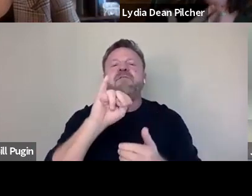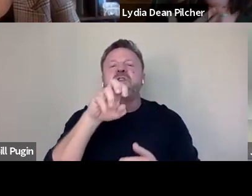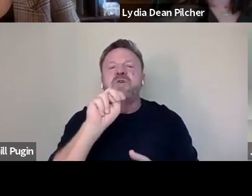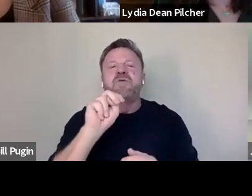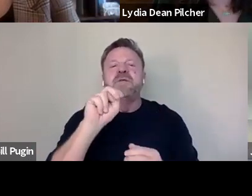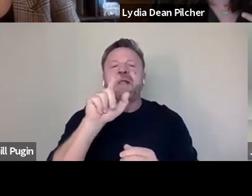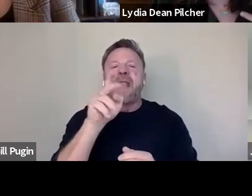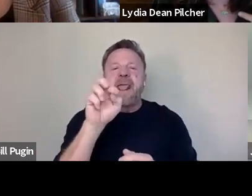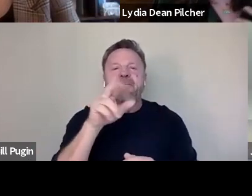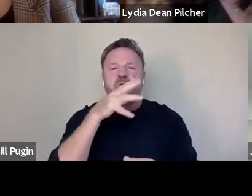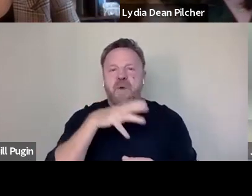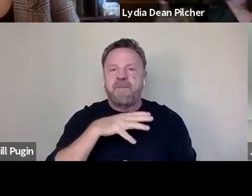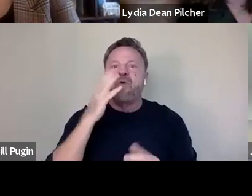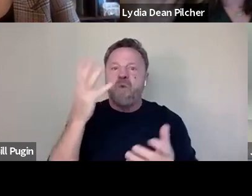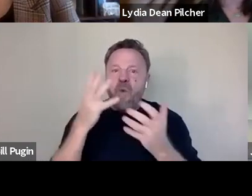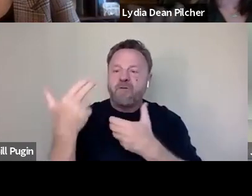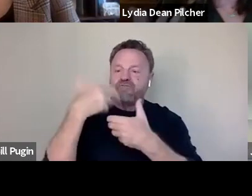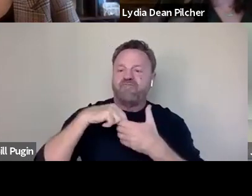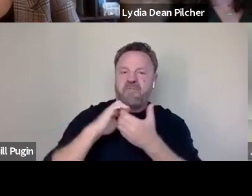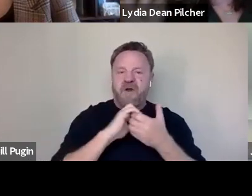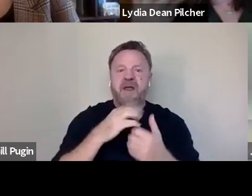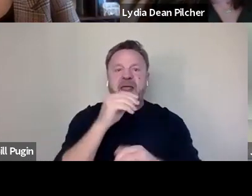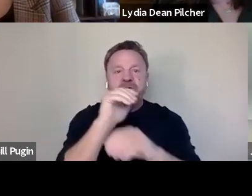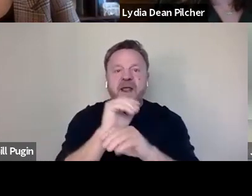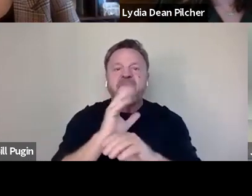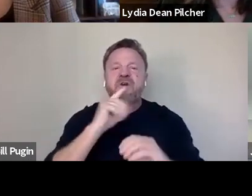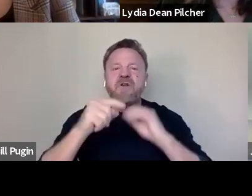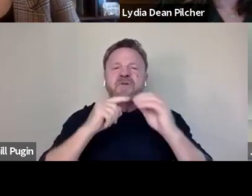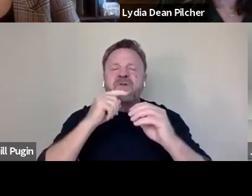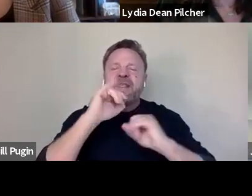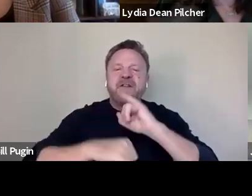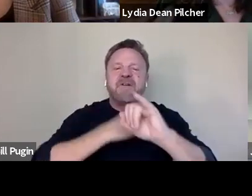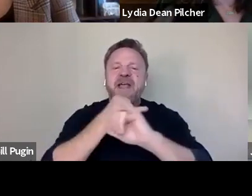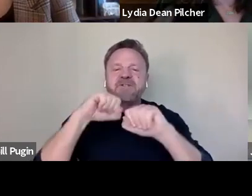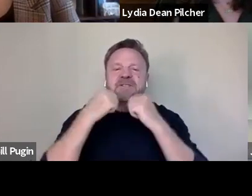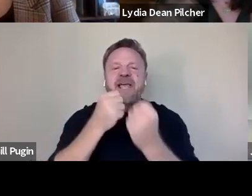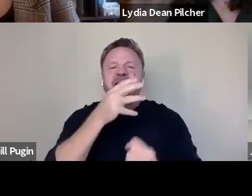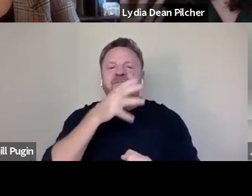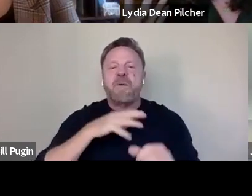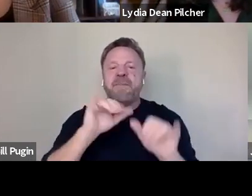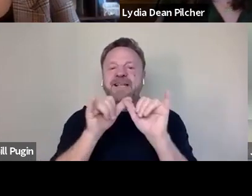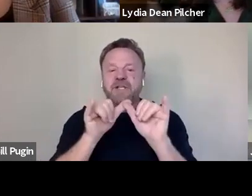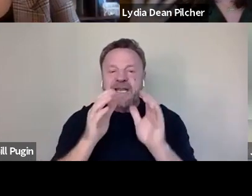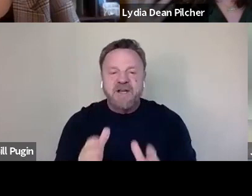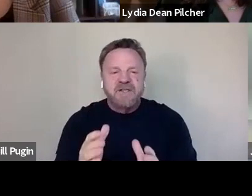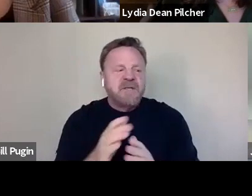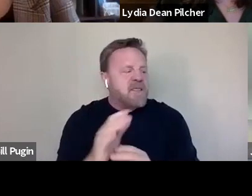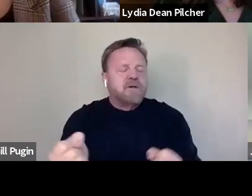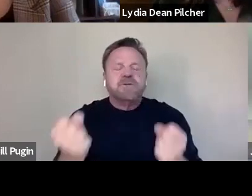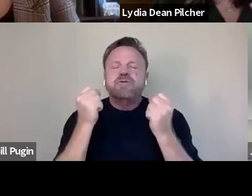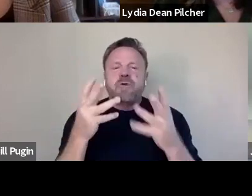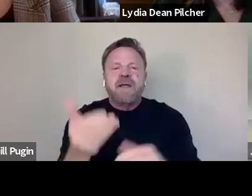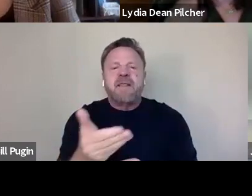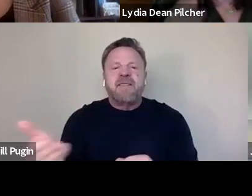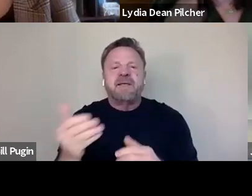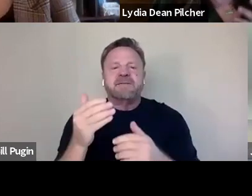become a partner with us. So, and then tonight we're talking to the International Society of Women Engineers. I mean, there's so many themes